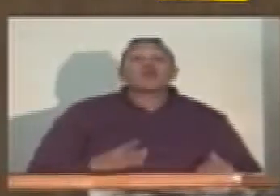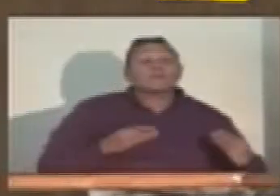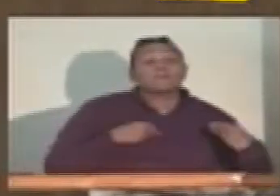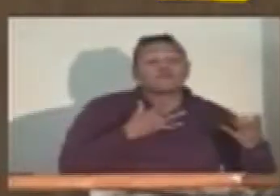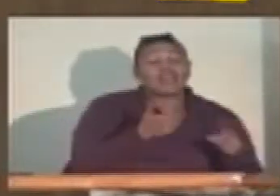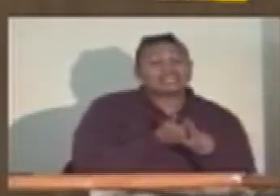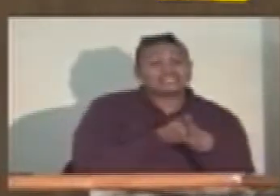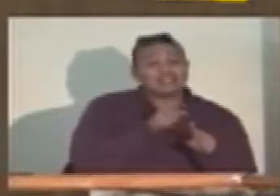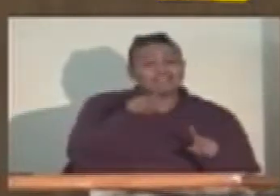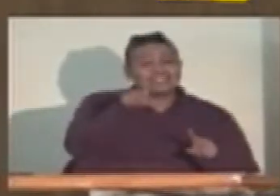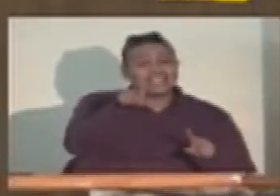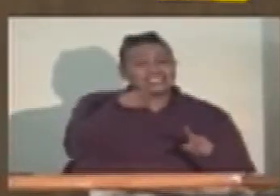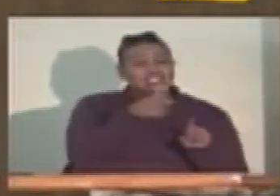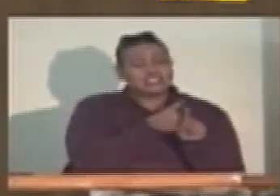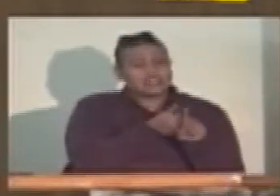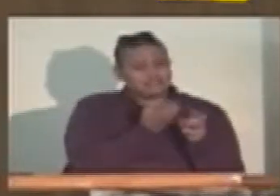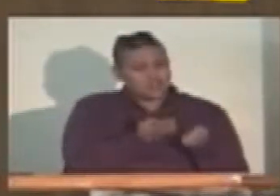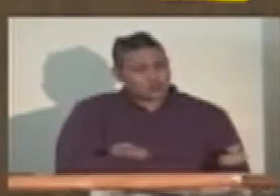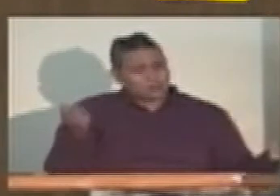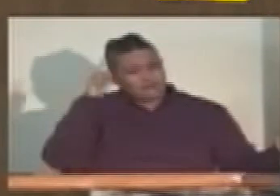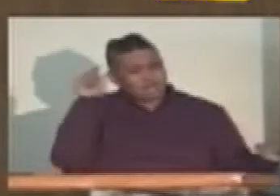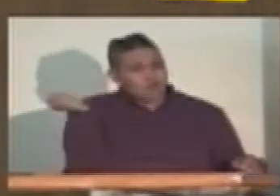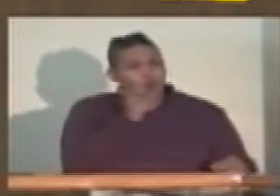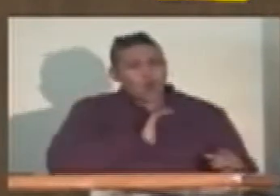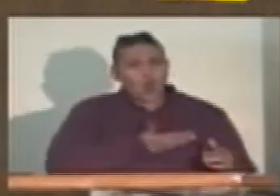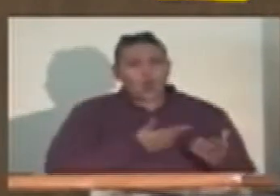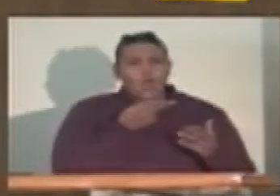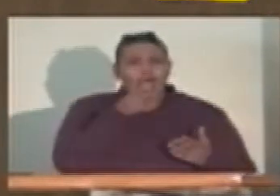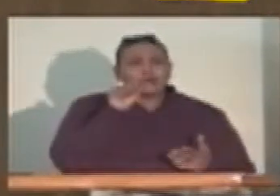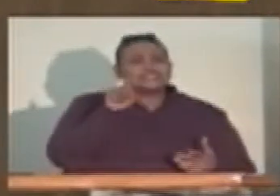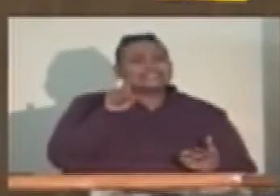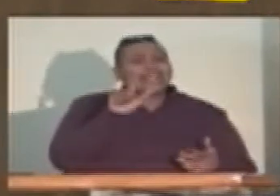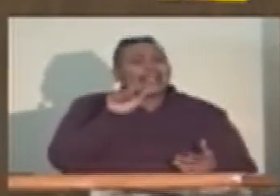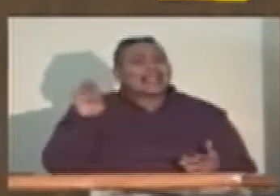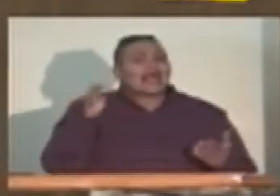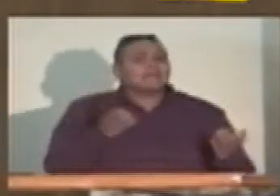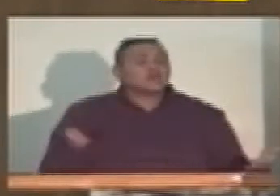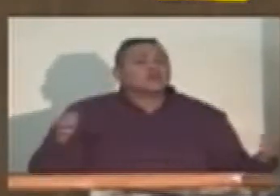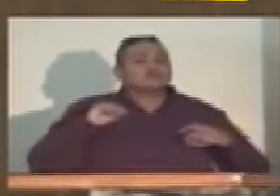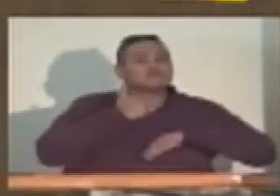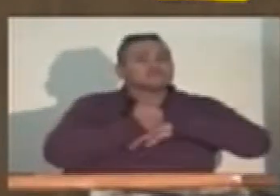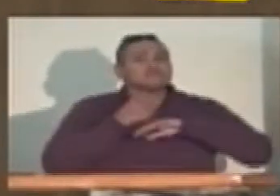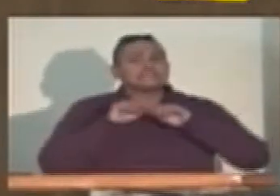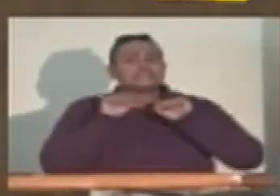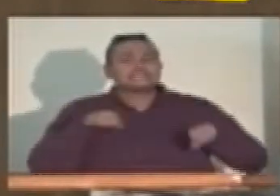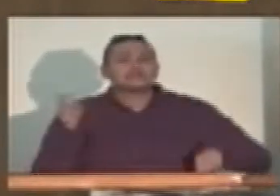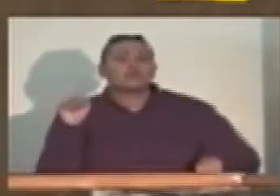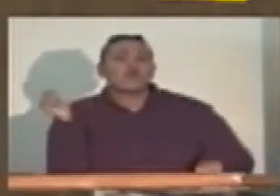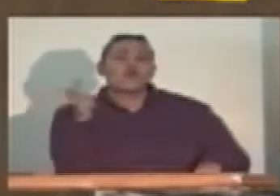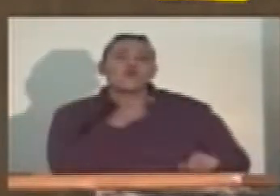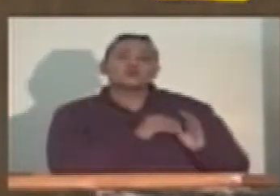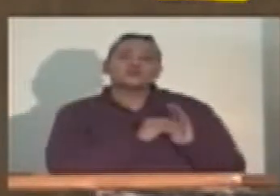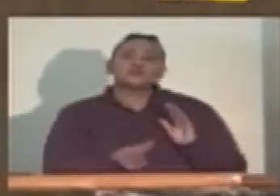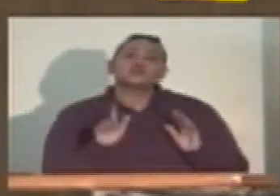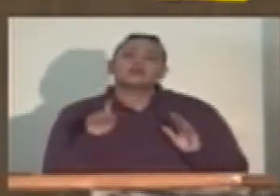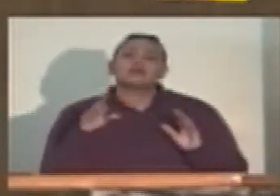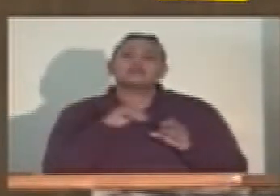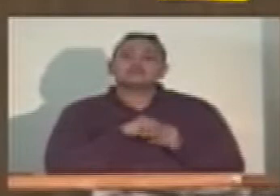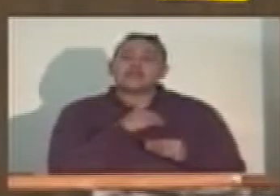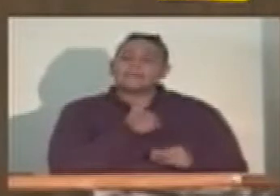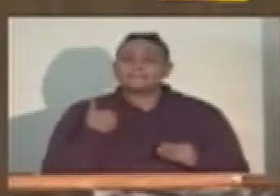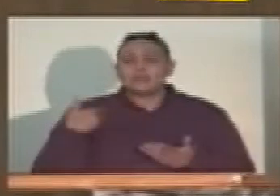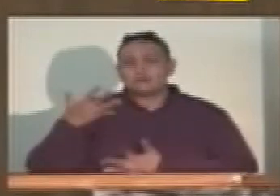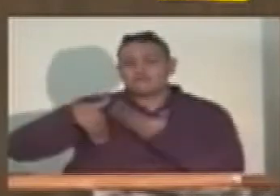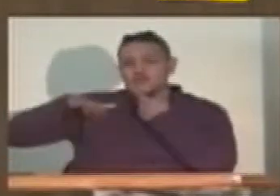Provide the necessary laboratory equipment for all our high schools. Implement a system where all students must be a member of a social